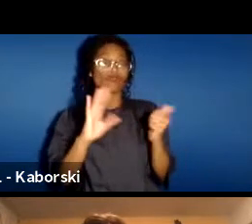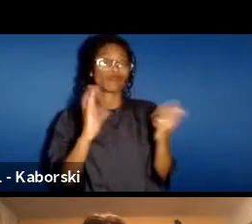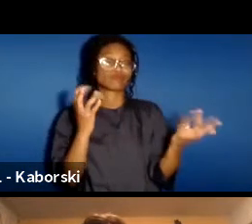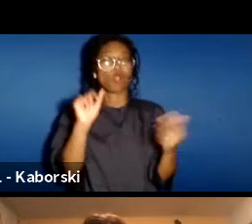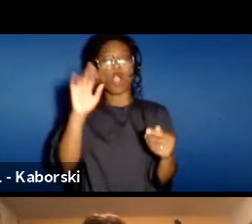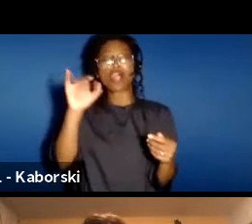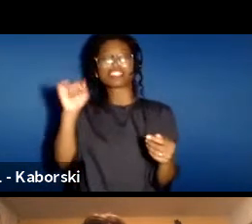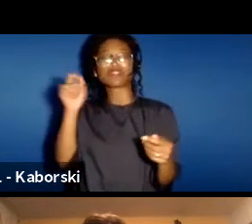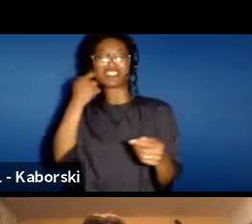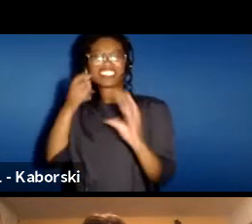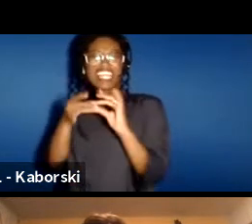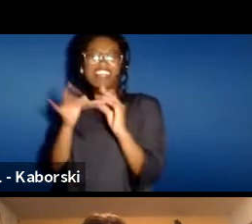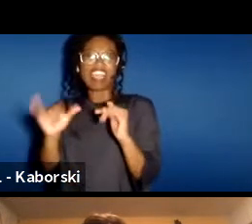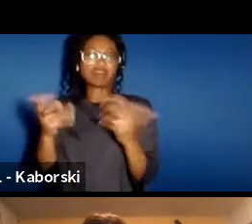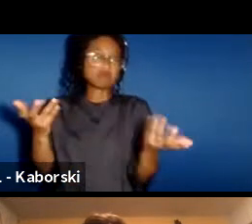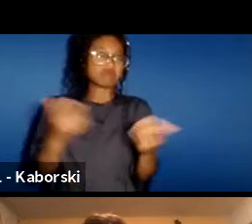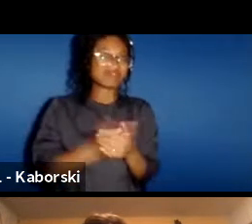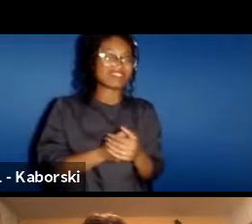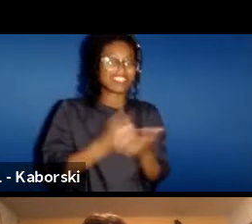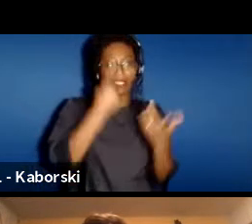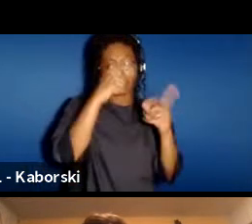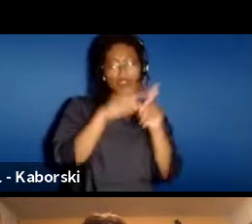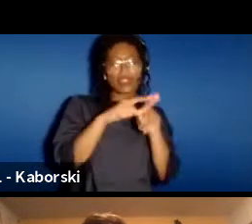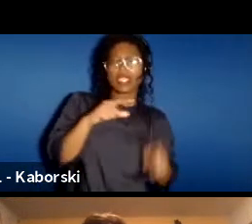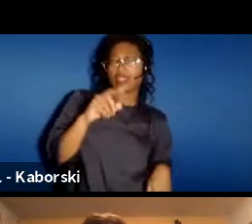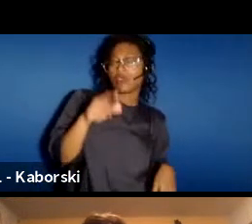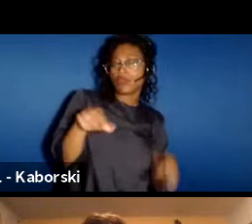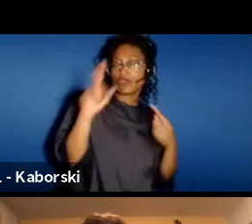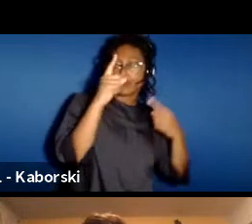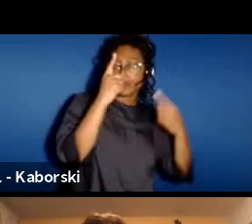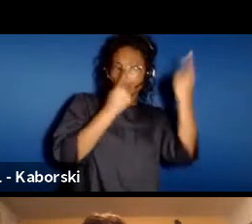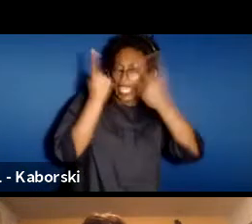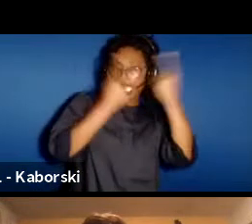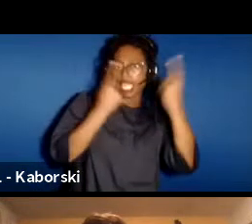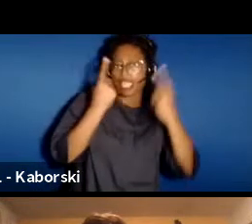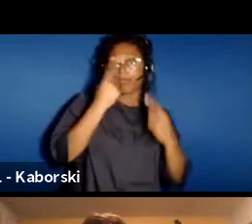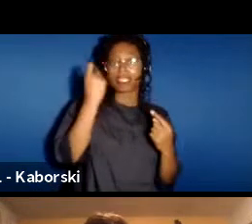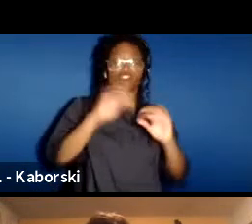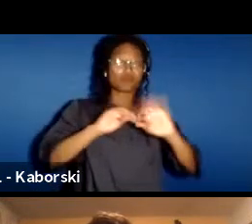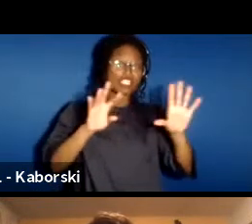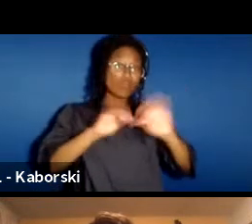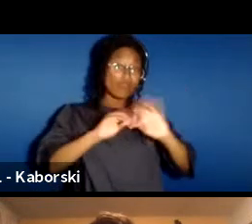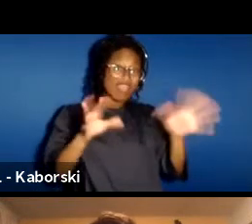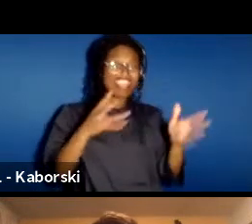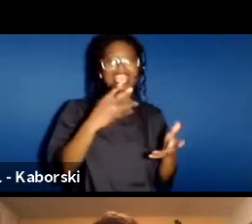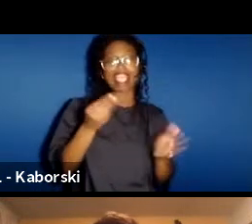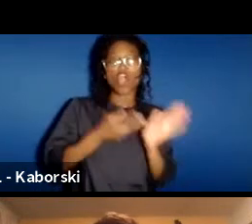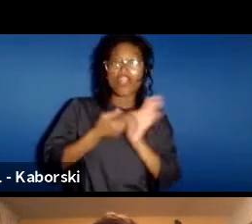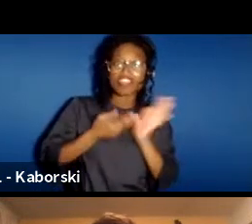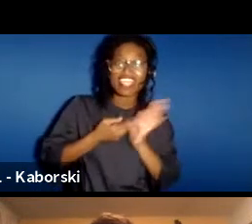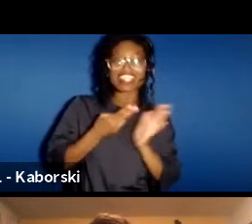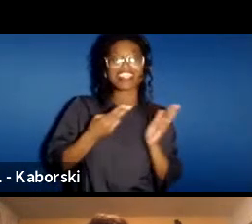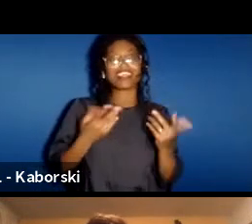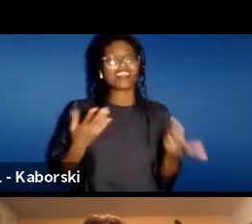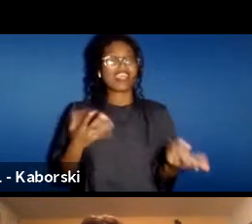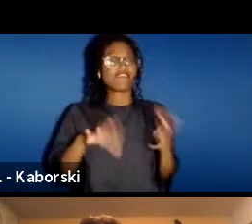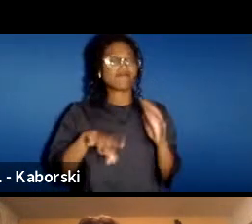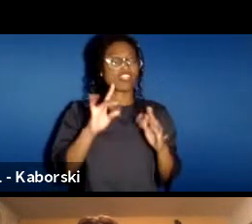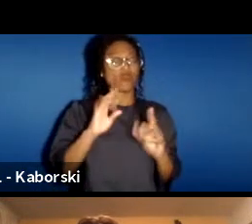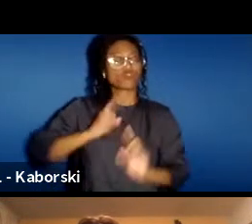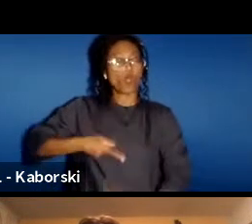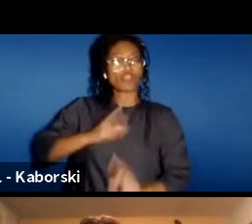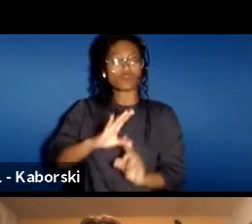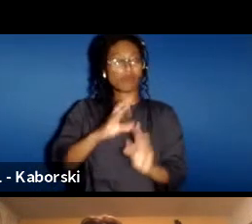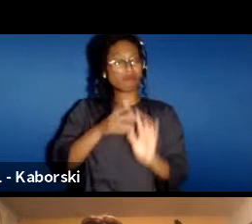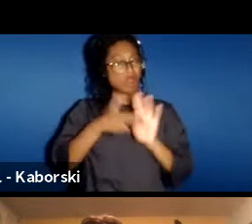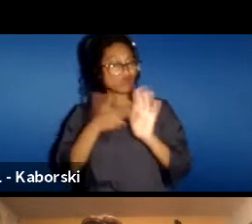goes. Yeah, I echo what you guys are thinking. You know, as far as like, you know, being transparent, being authentic, finding out what the core of the brand is. I